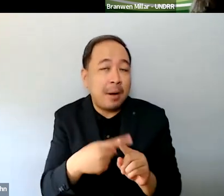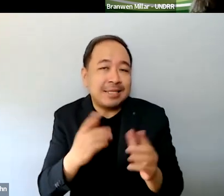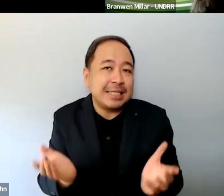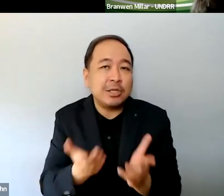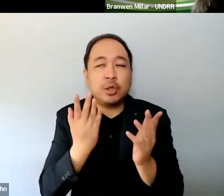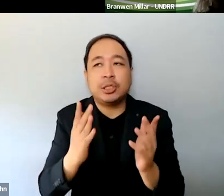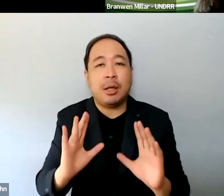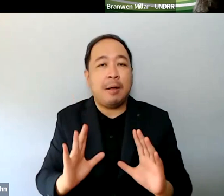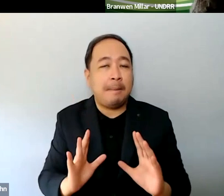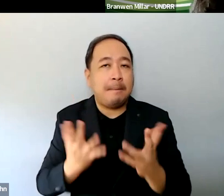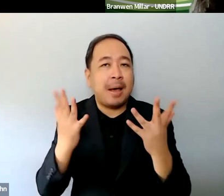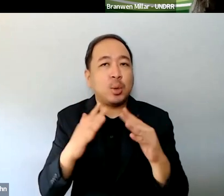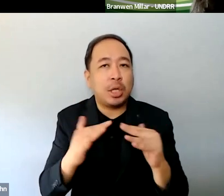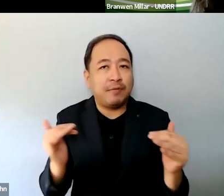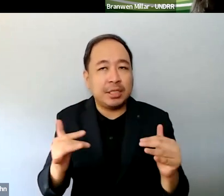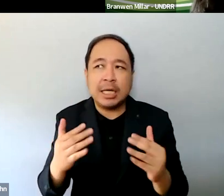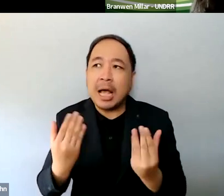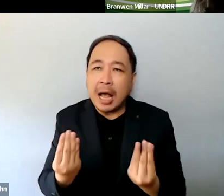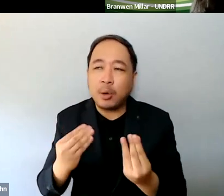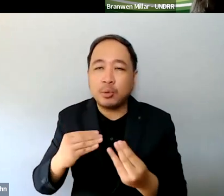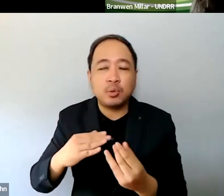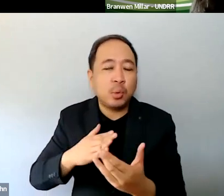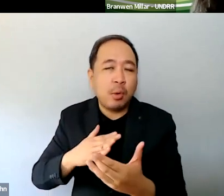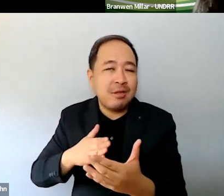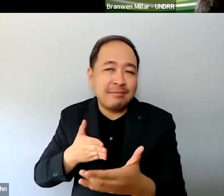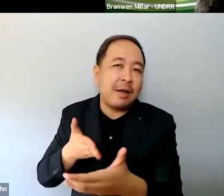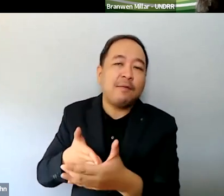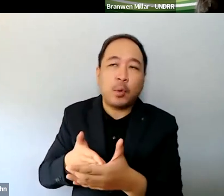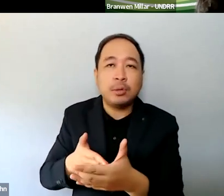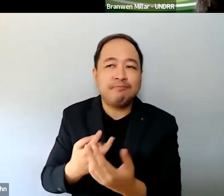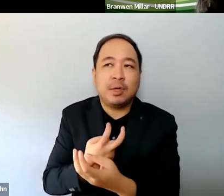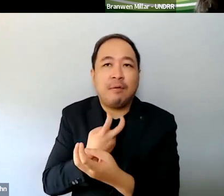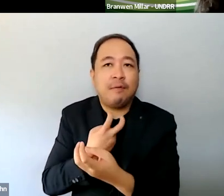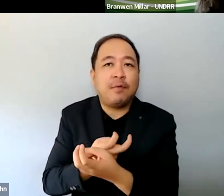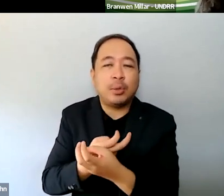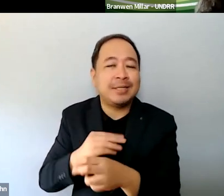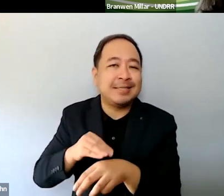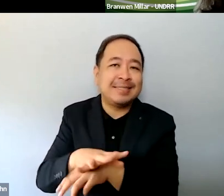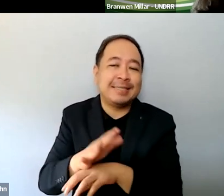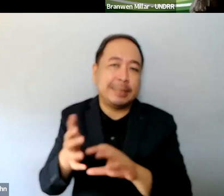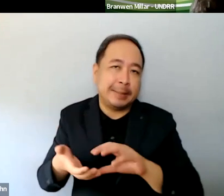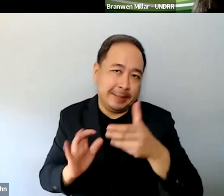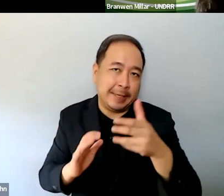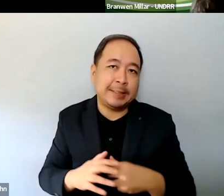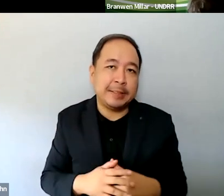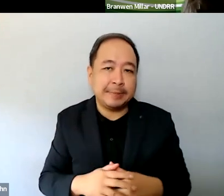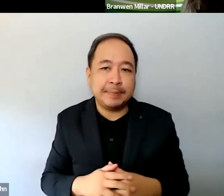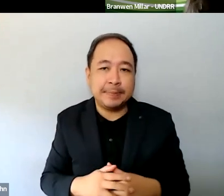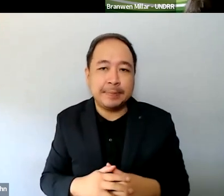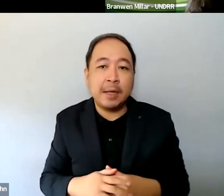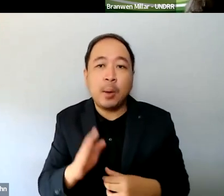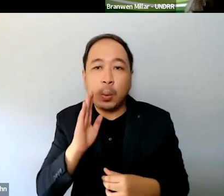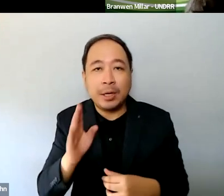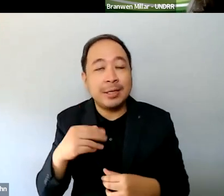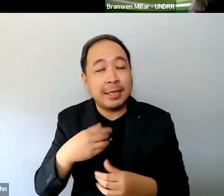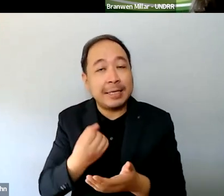disaster. I will put the source of the data I've just cited in the chat box. Thank you very much. Kia ora, Muriel, and